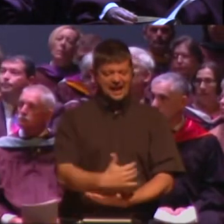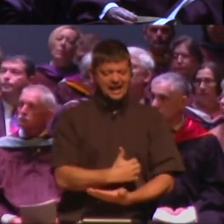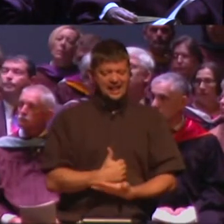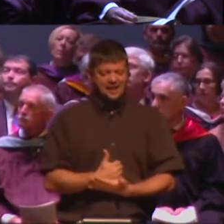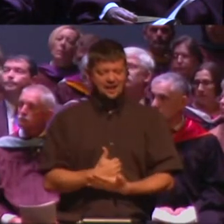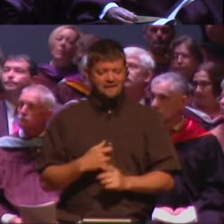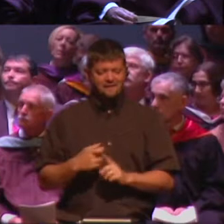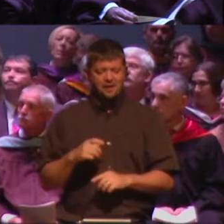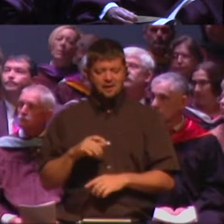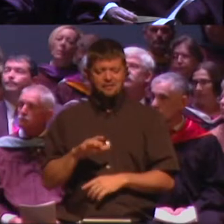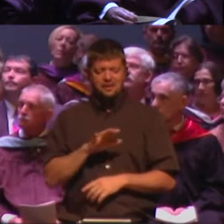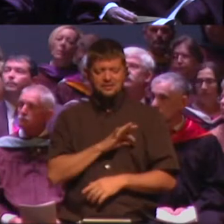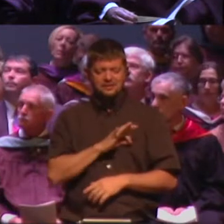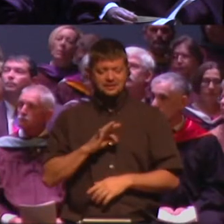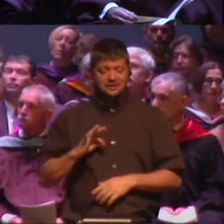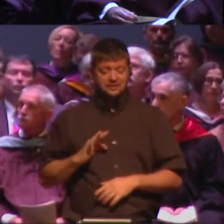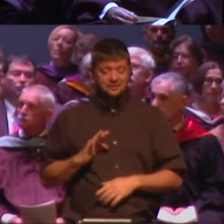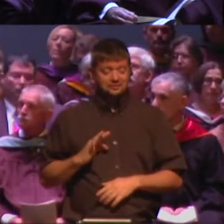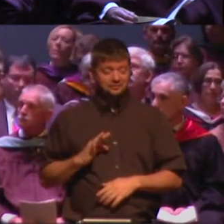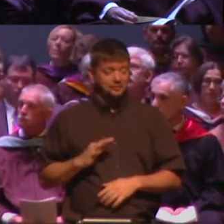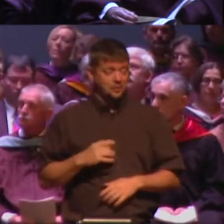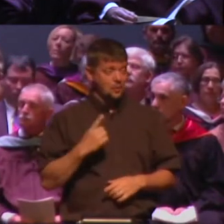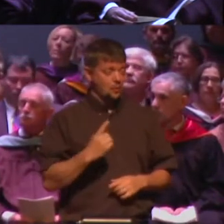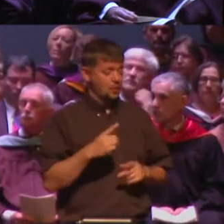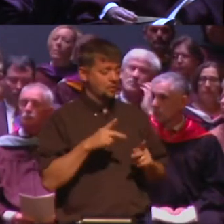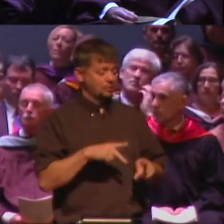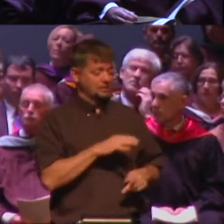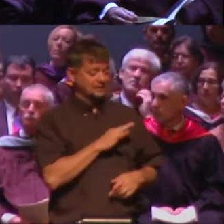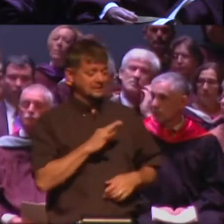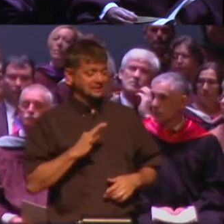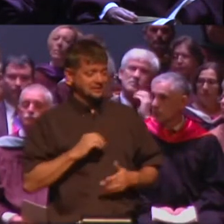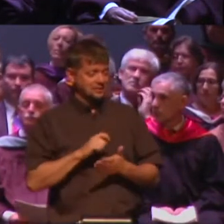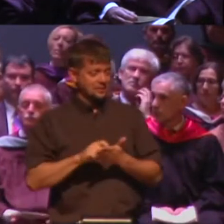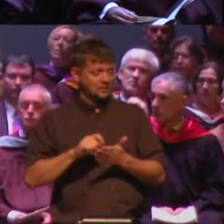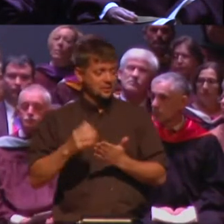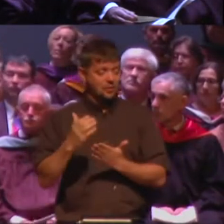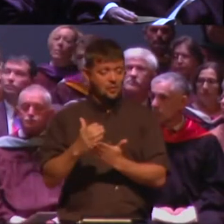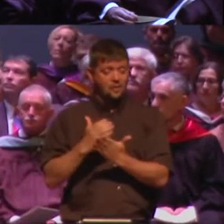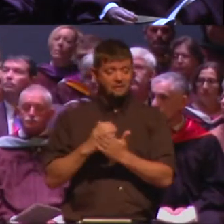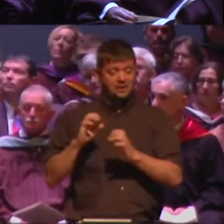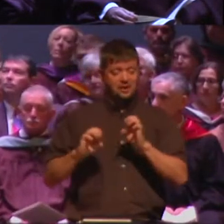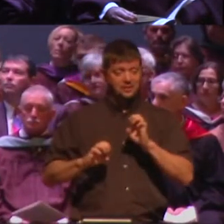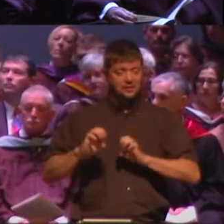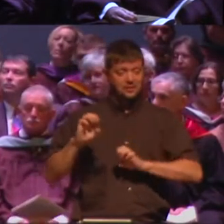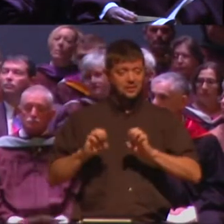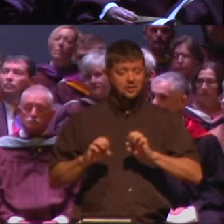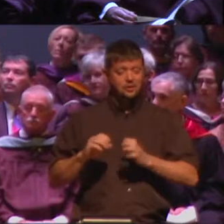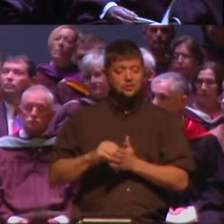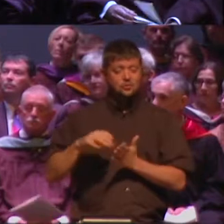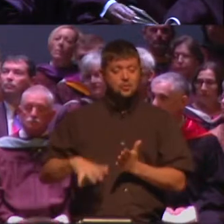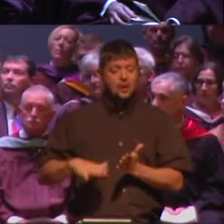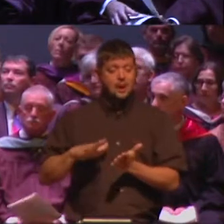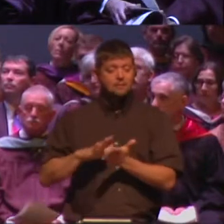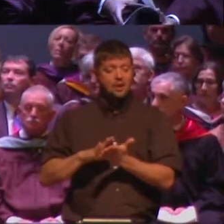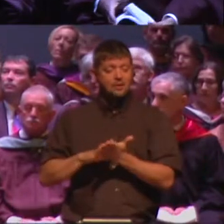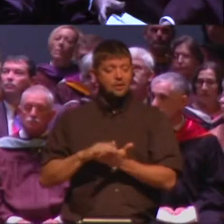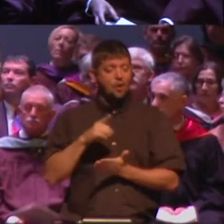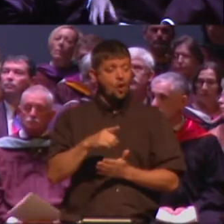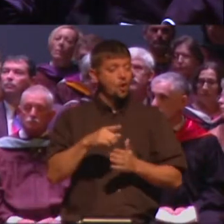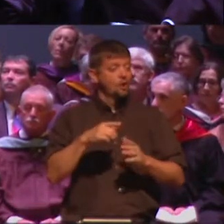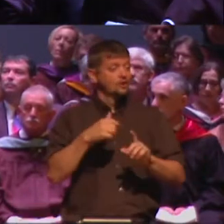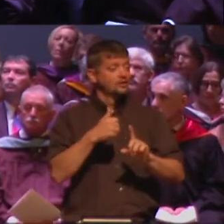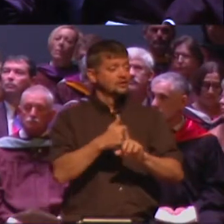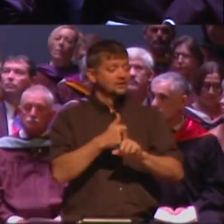well. One faculty member wrote, "On course evaluations, her students praise her for being an